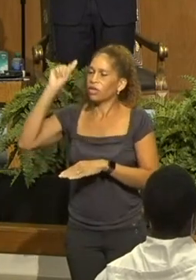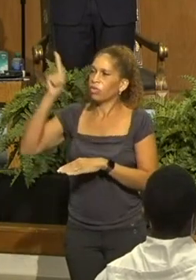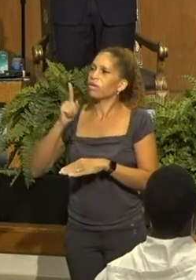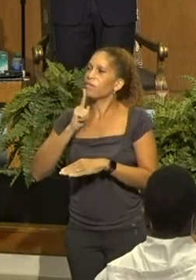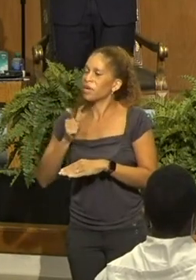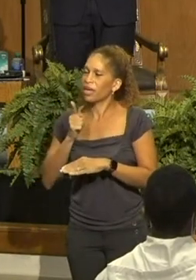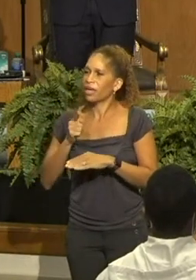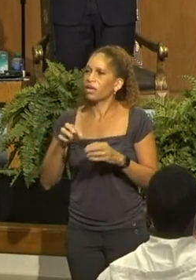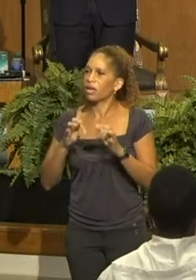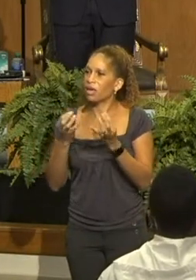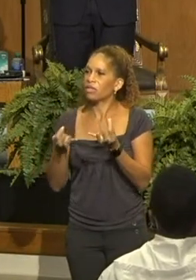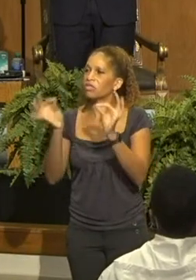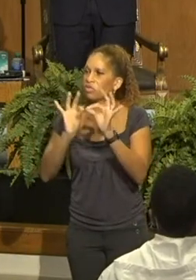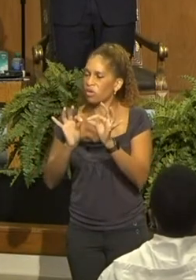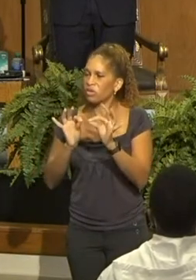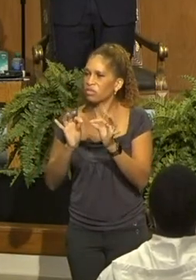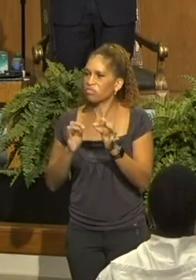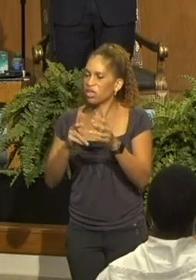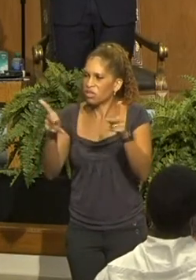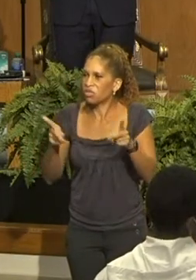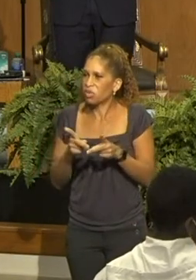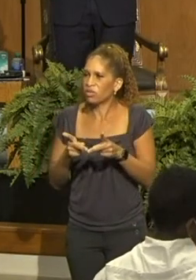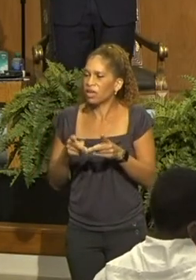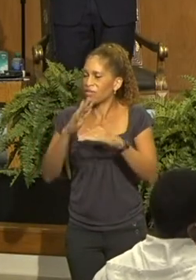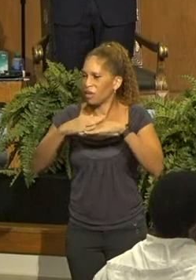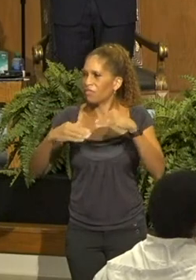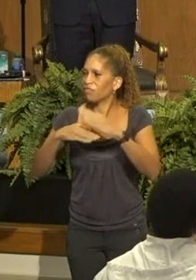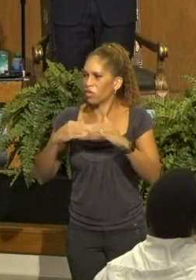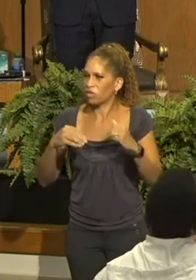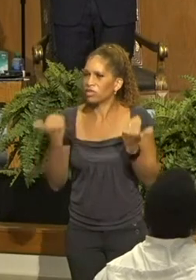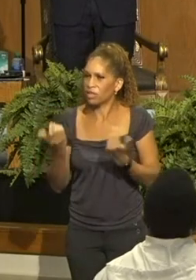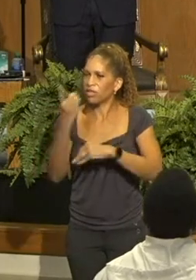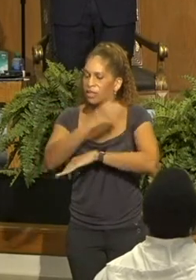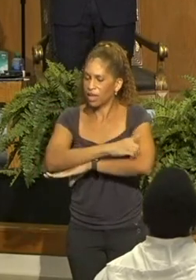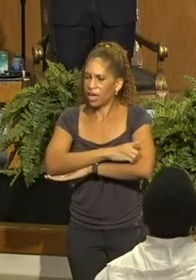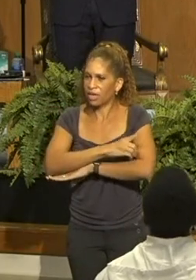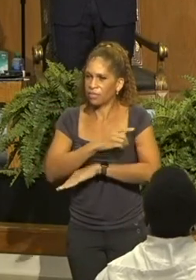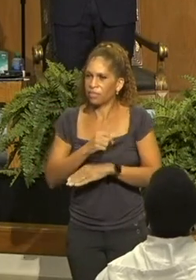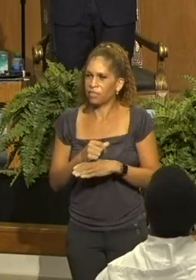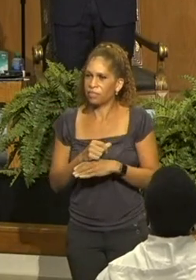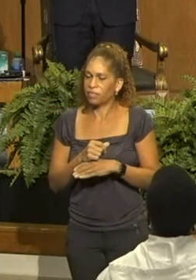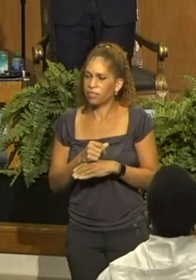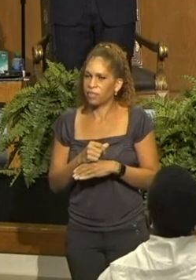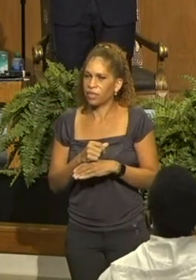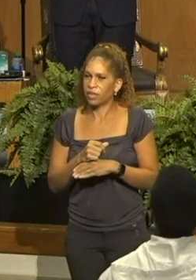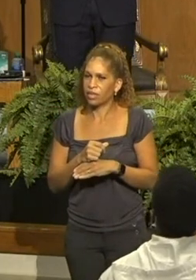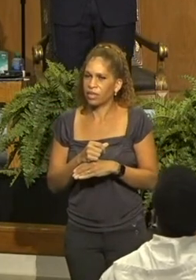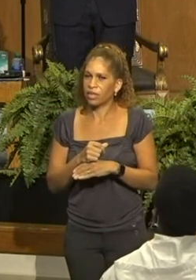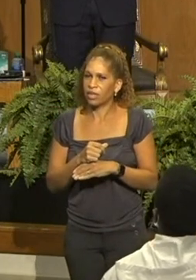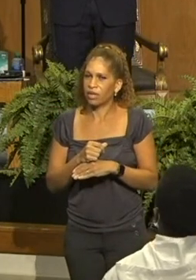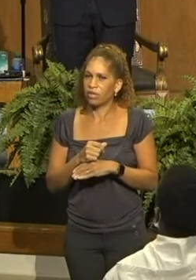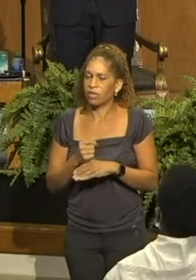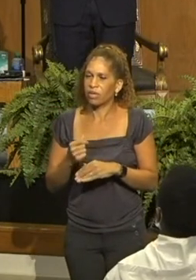comfort to them. Lord, we lift up our country and our nation today, because you said in your word that if